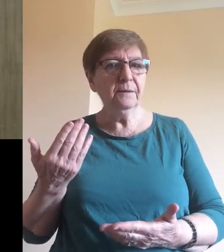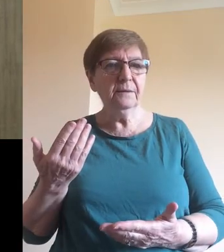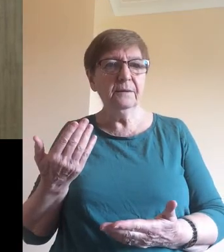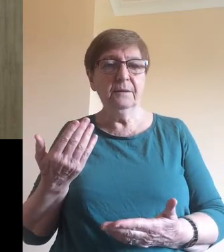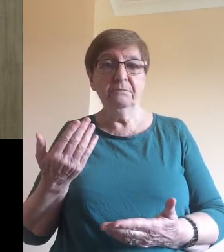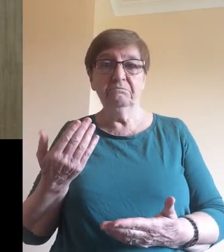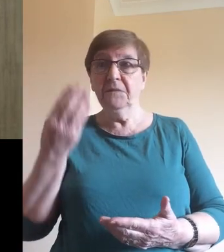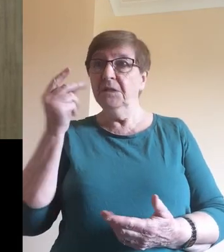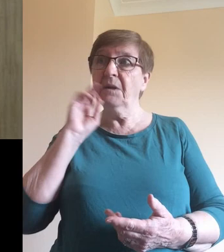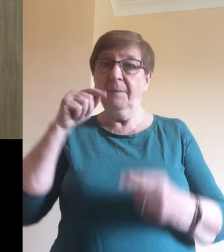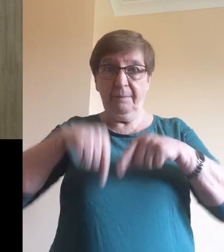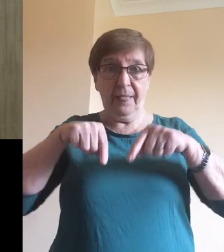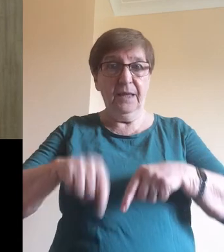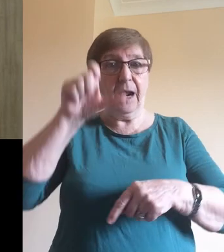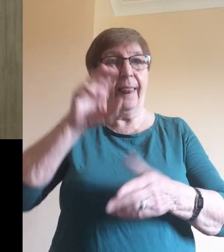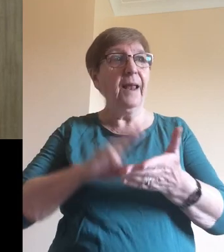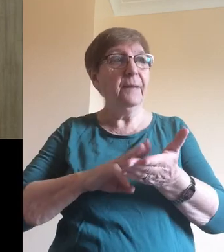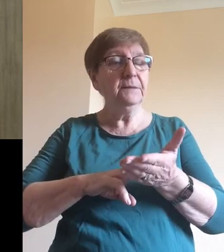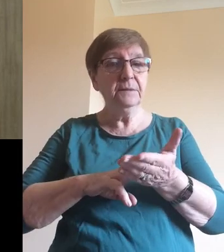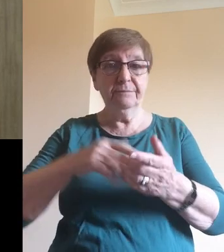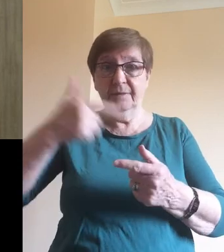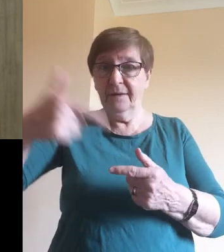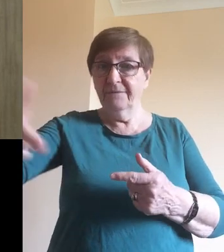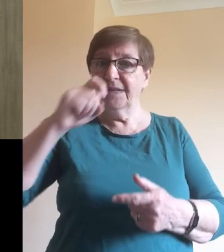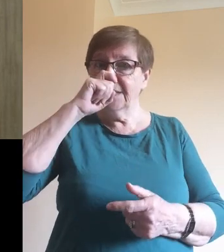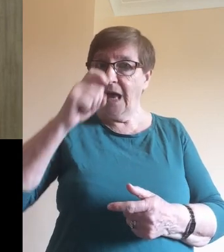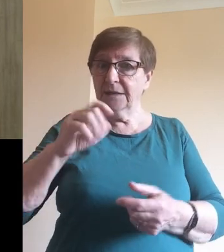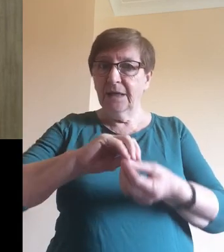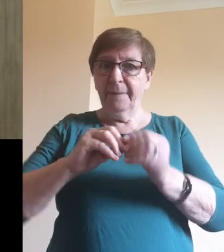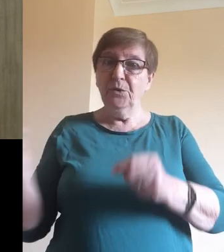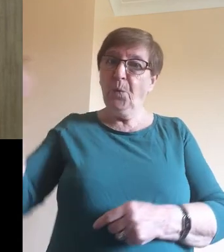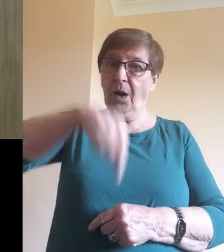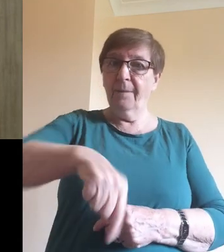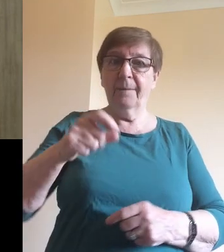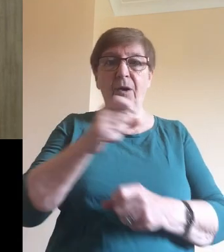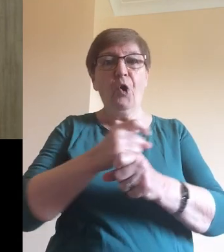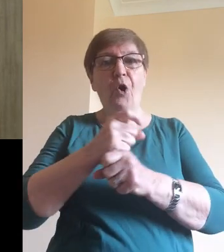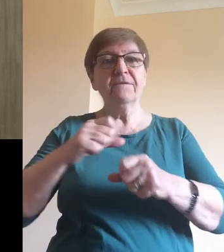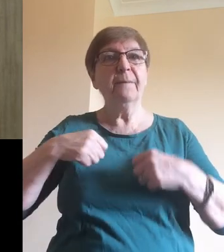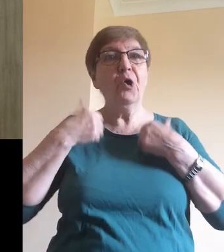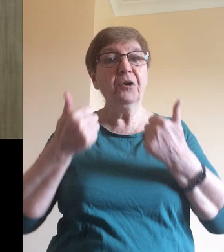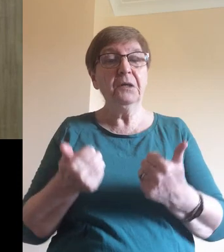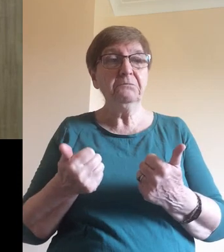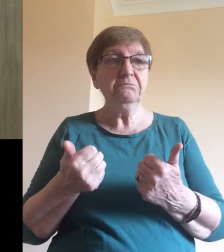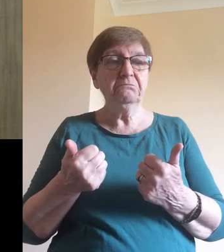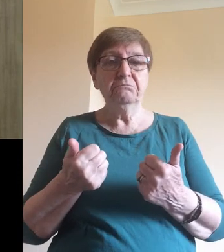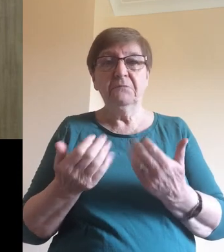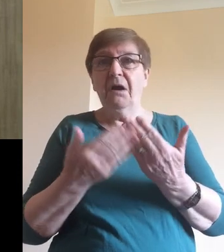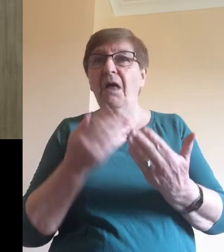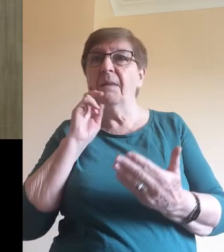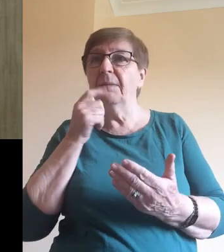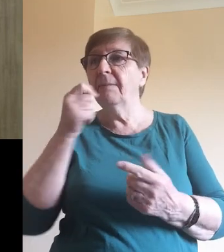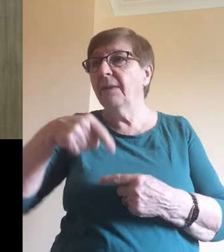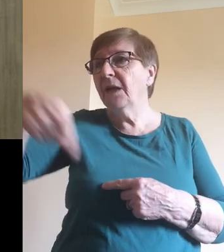For a number of folk in our congregation, Saturdays have meant coffee mornings here. Maybe people used Saturdays generally